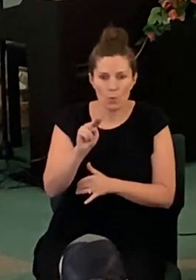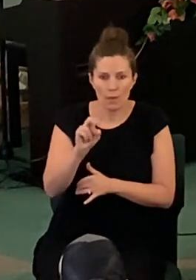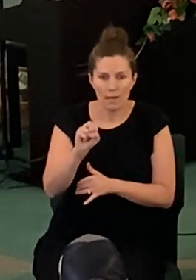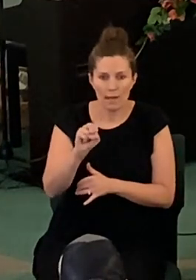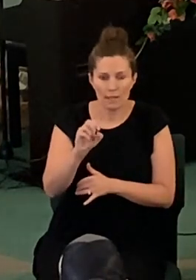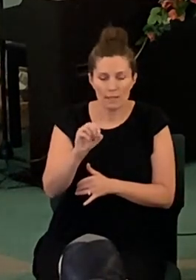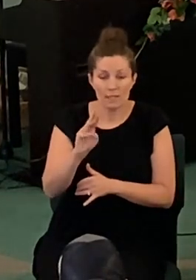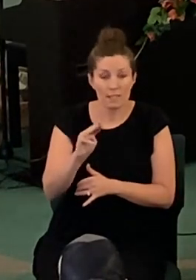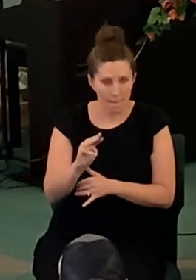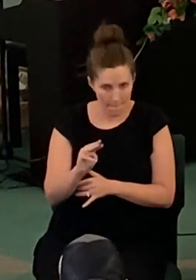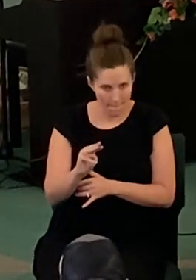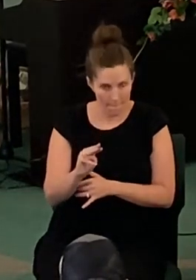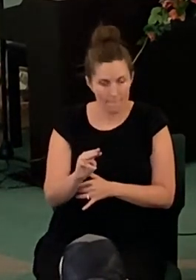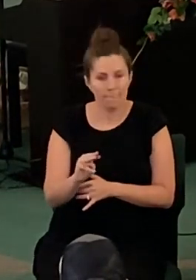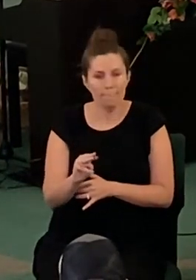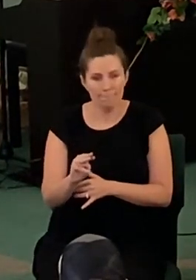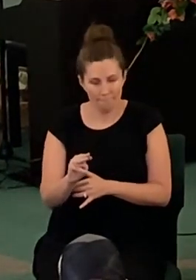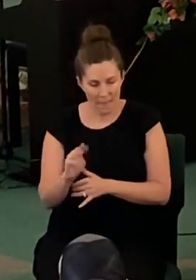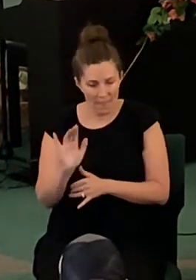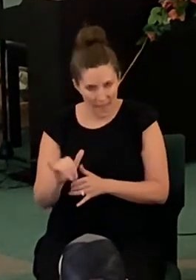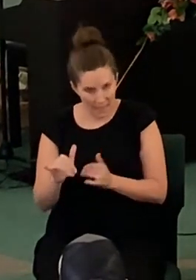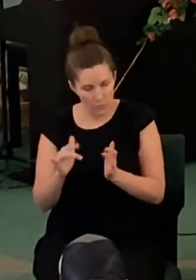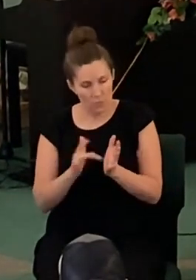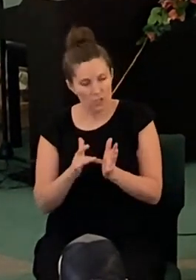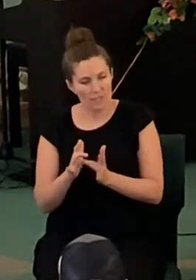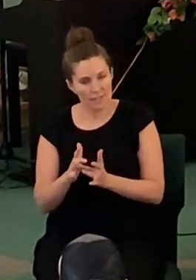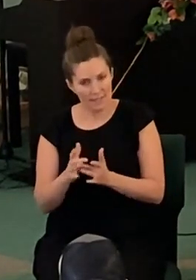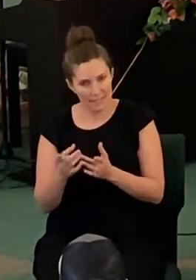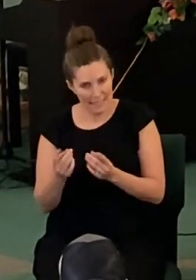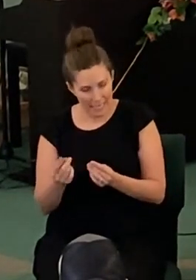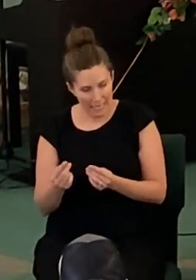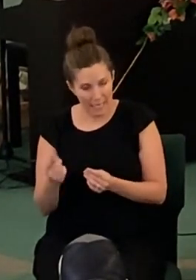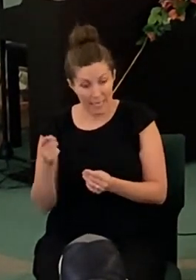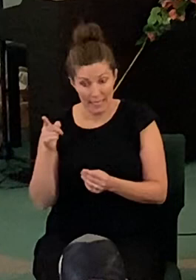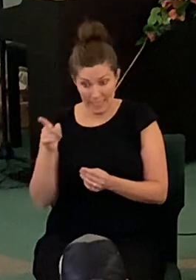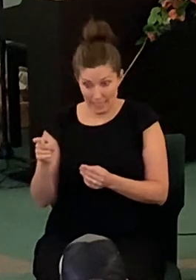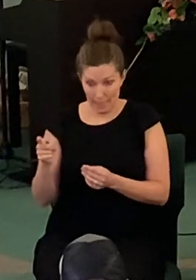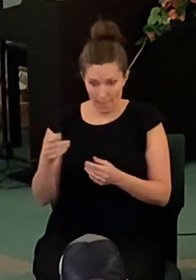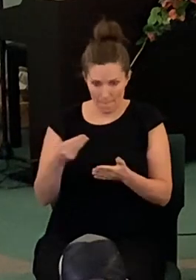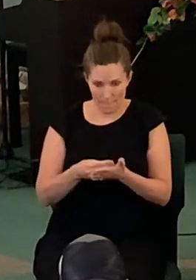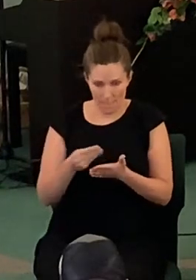on the cross for us. He bought our lives back.